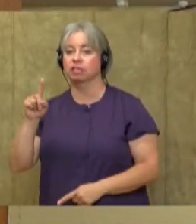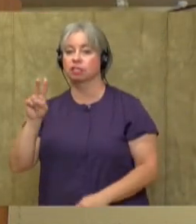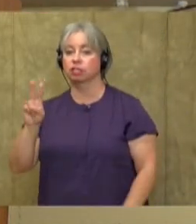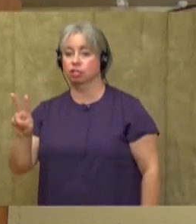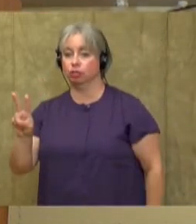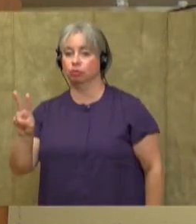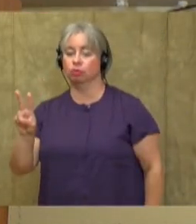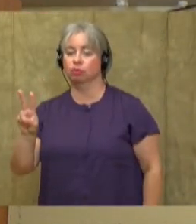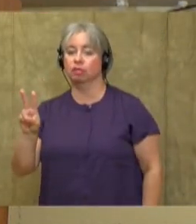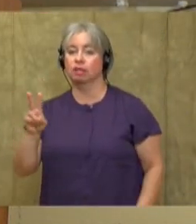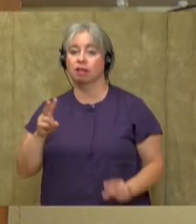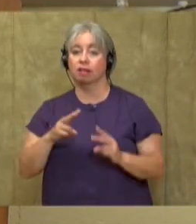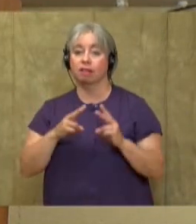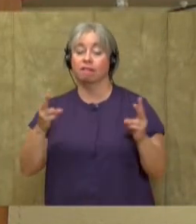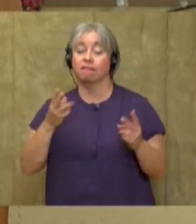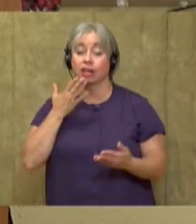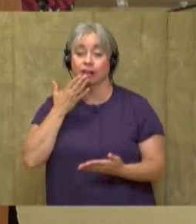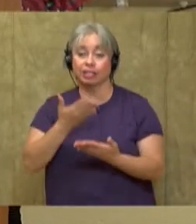Very good.